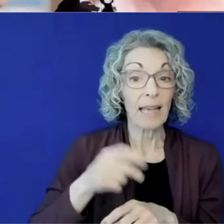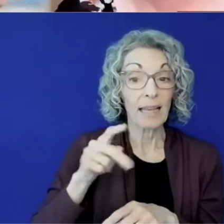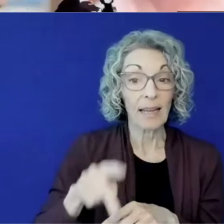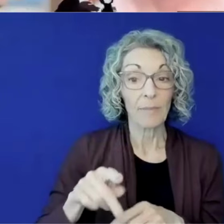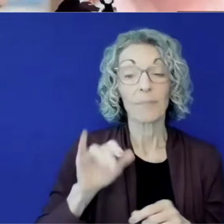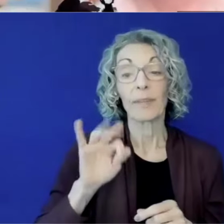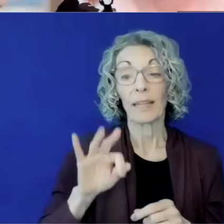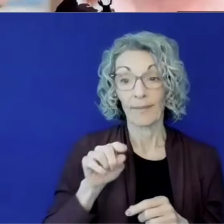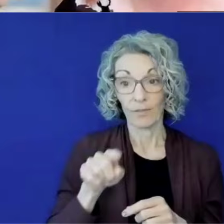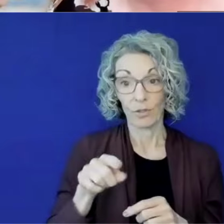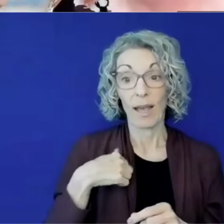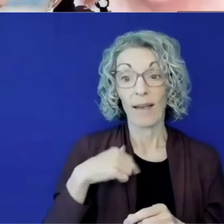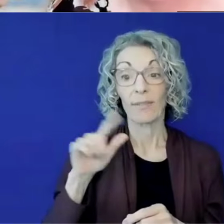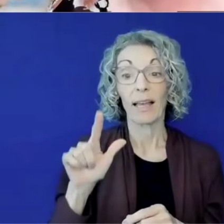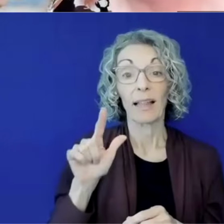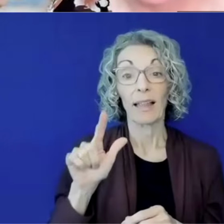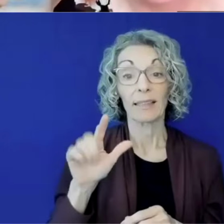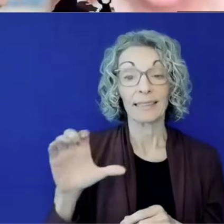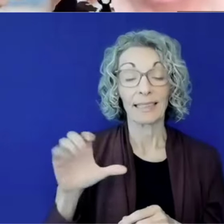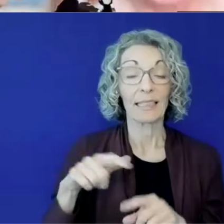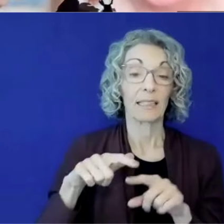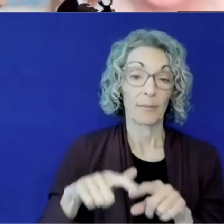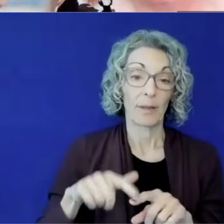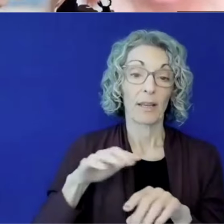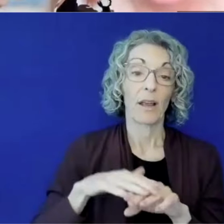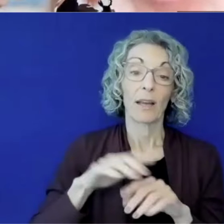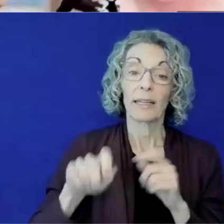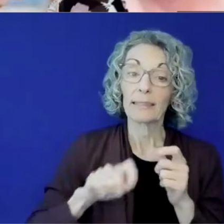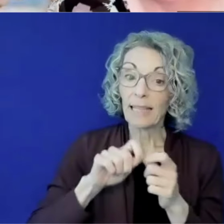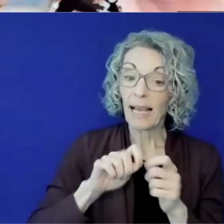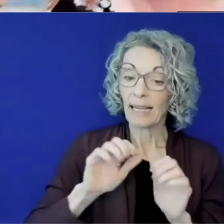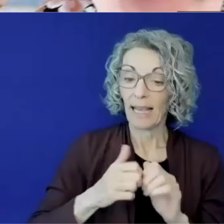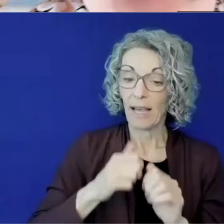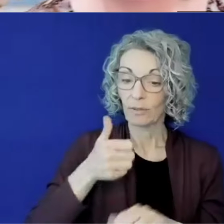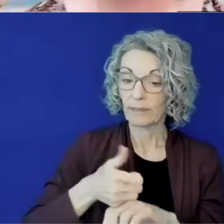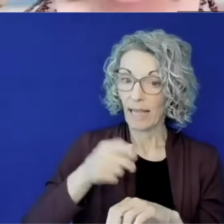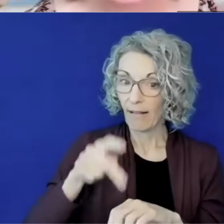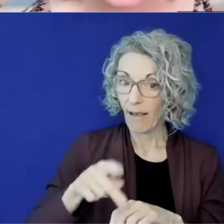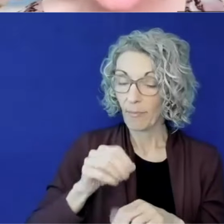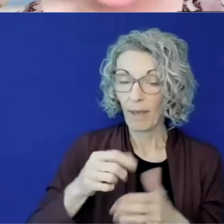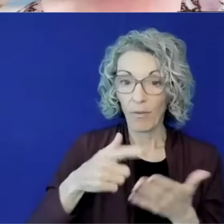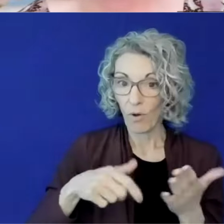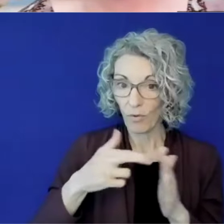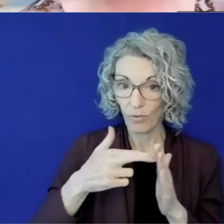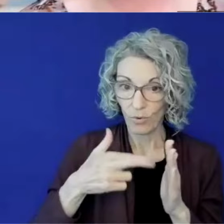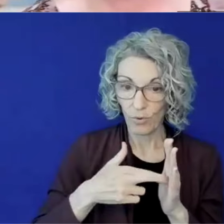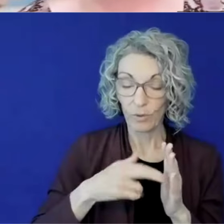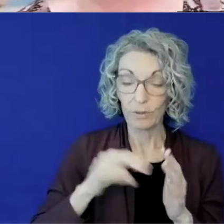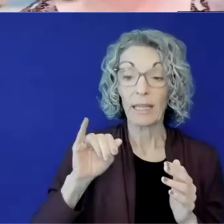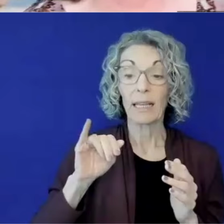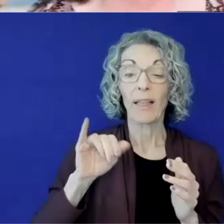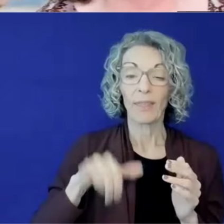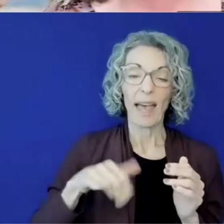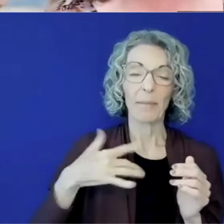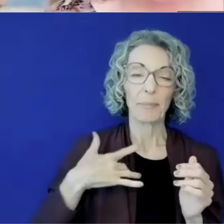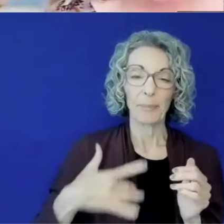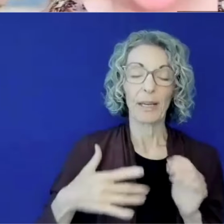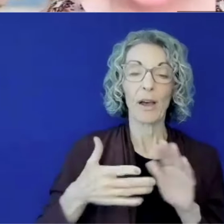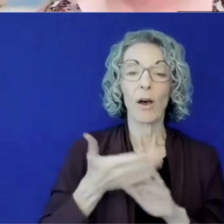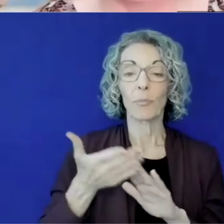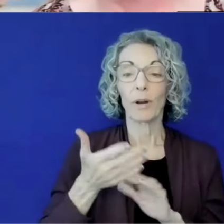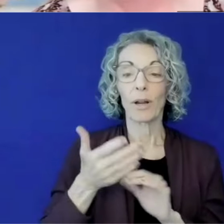have an LLC, it's going to depend again on exactly how it's set up and what the rules are. Usually that's going to operate with its